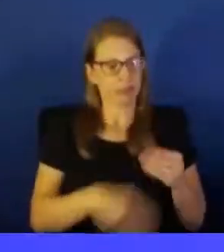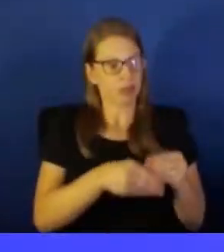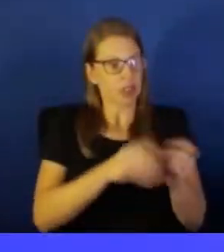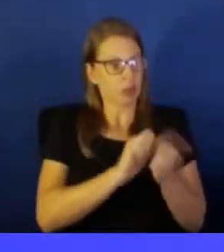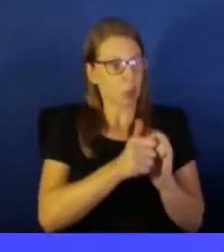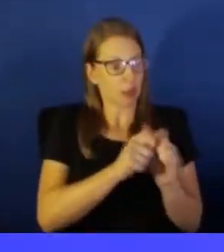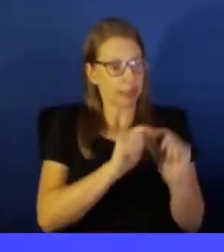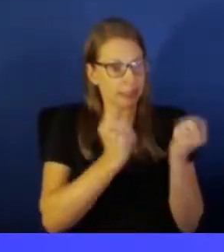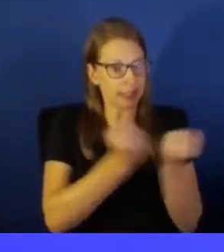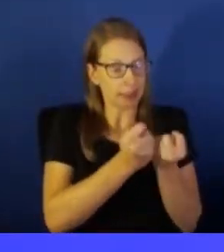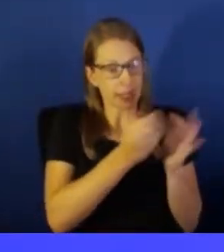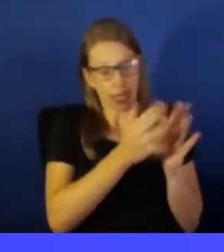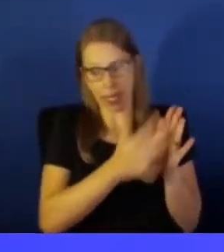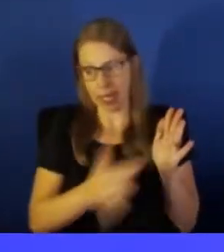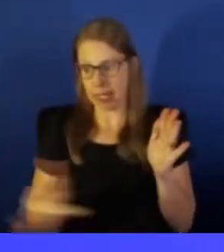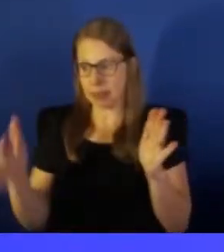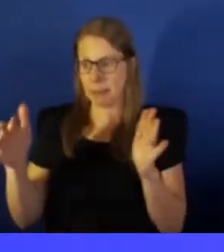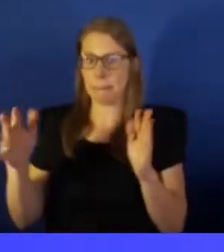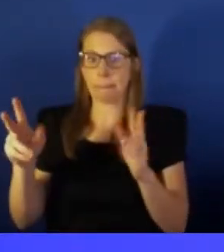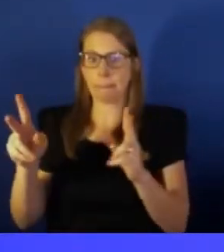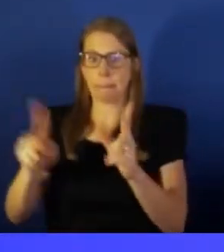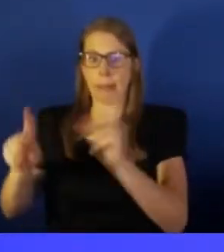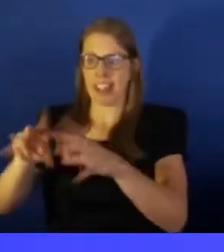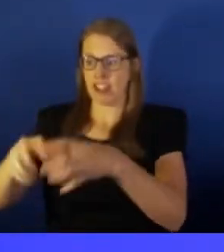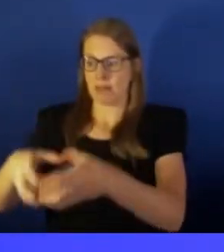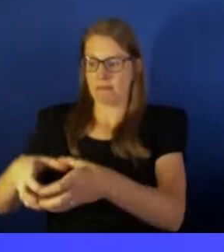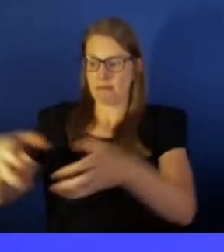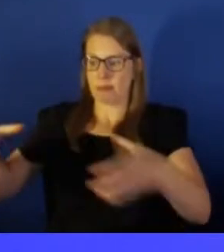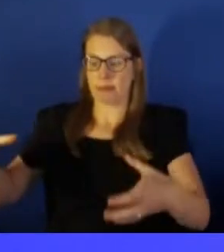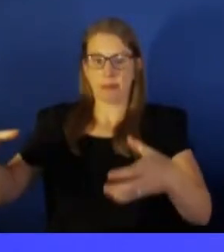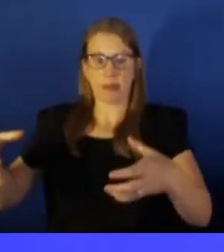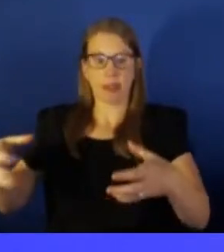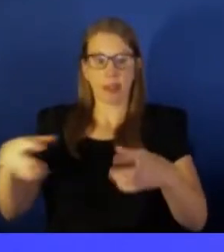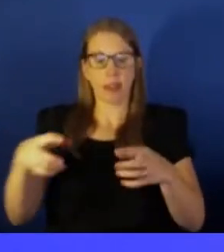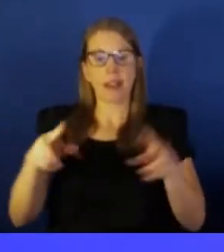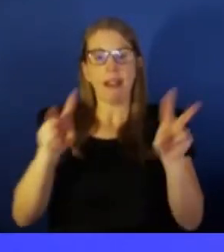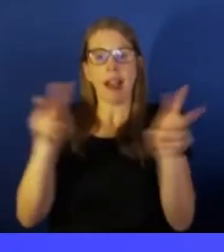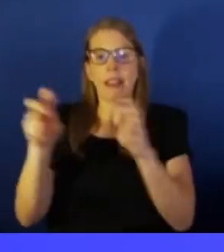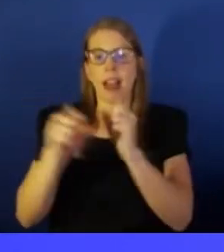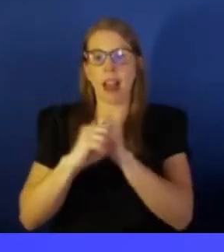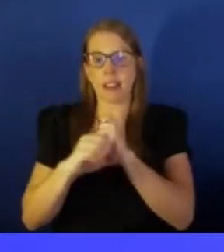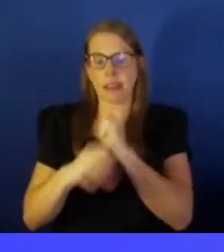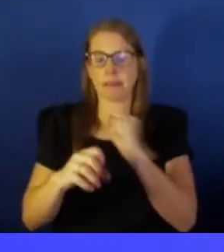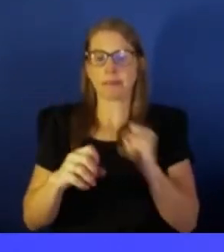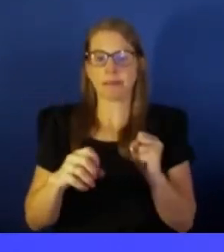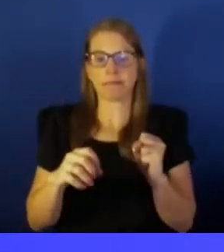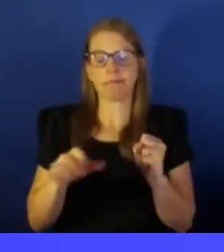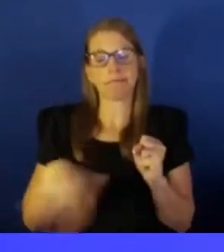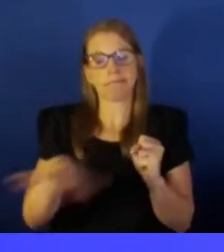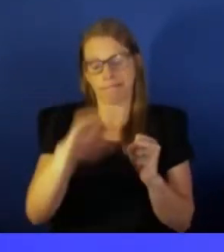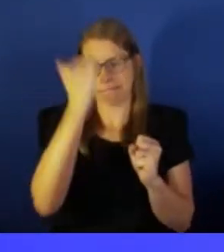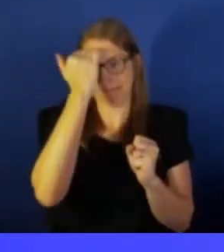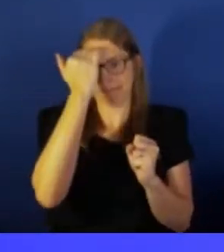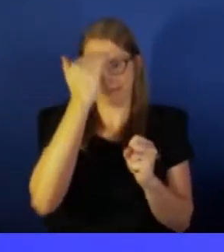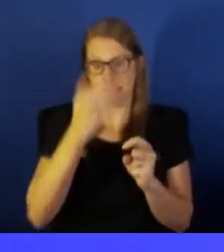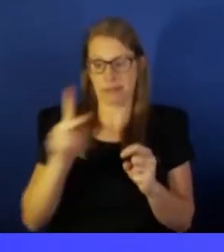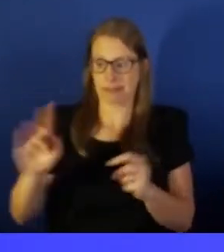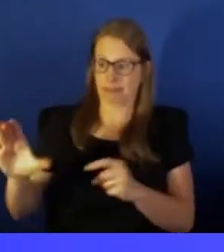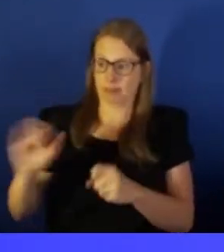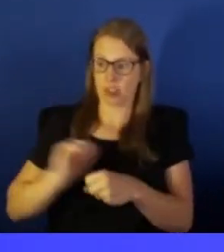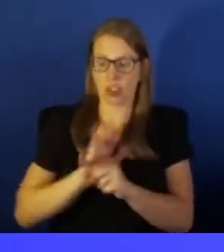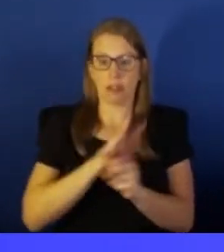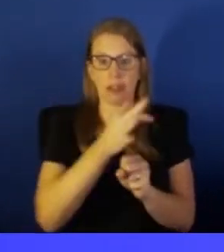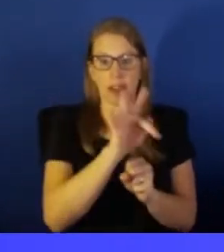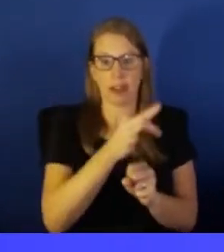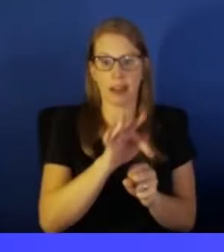an ever-growing population. But the headlines getting the most attention across the country and here at home: COVID-19